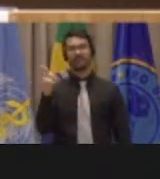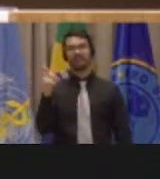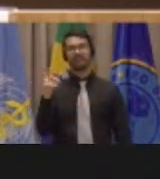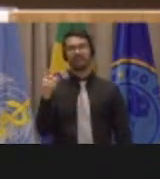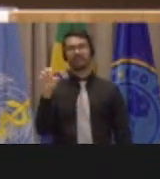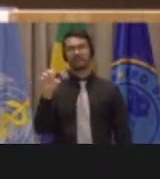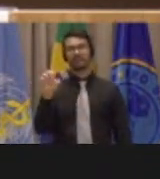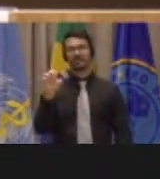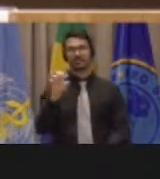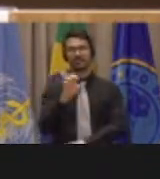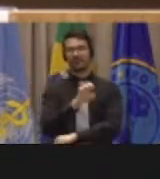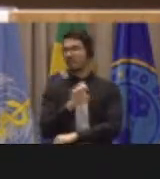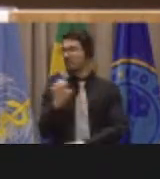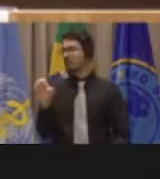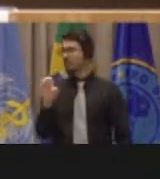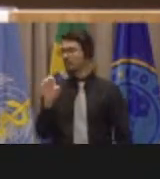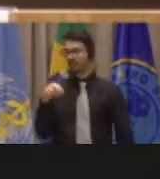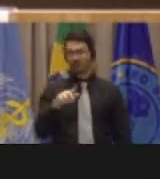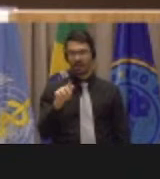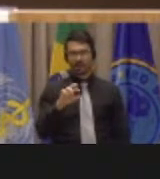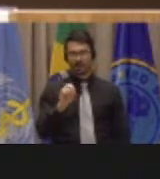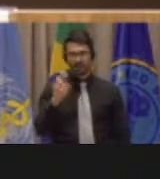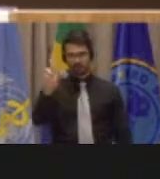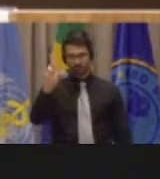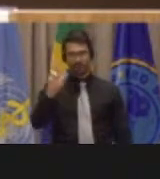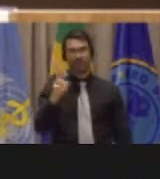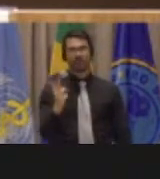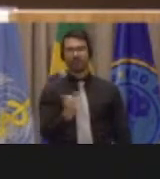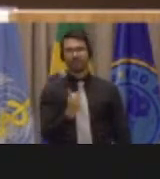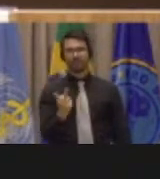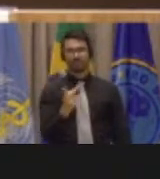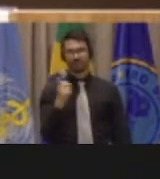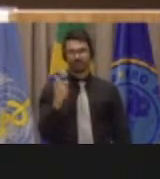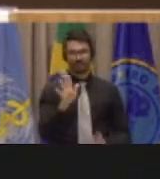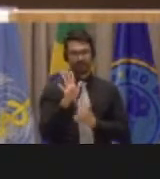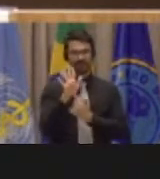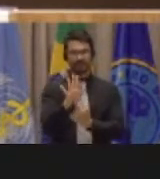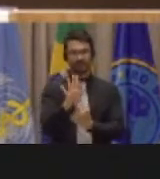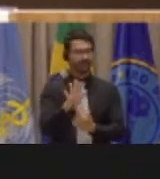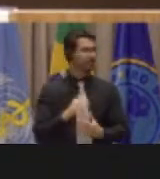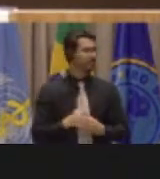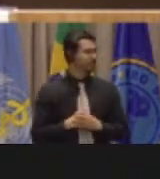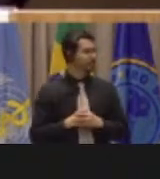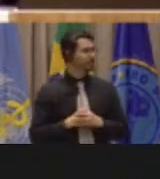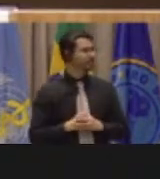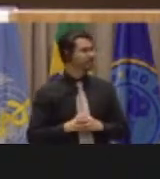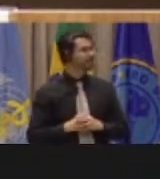Ecuador, Dr. Ricardo and Dr. Carolina. You can start.